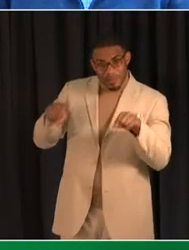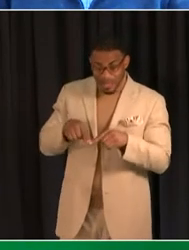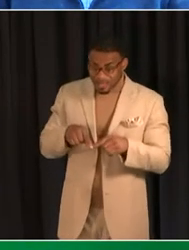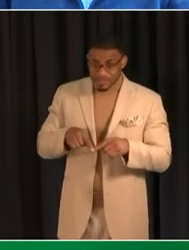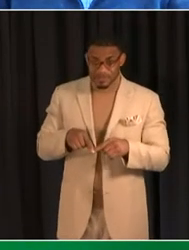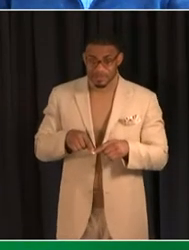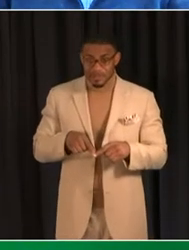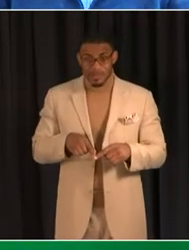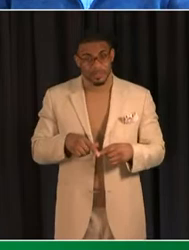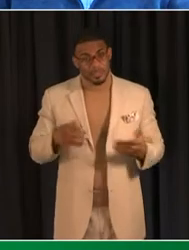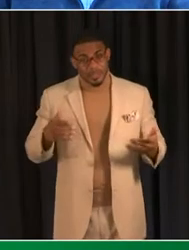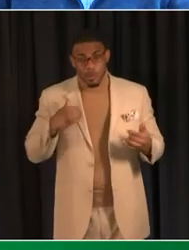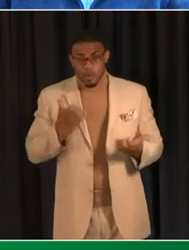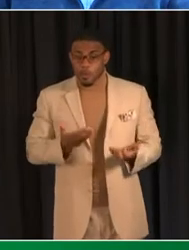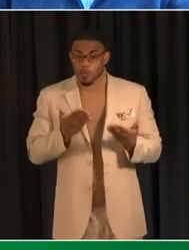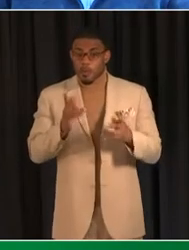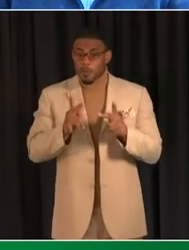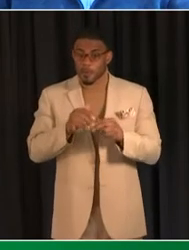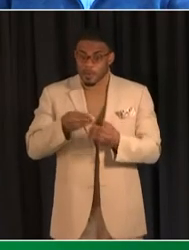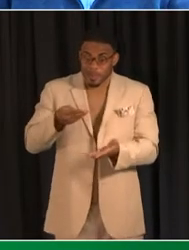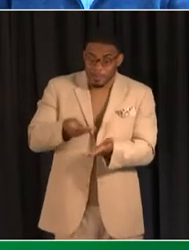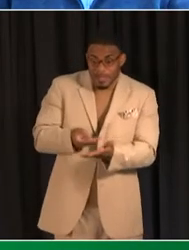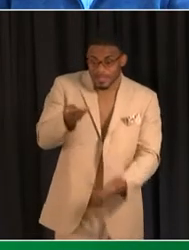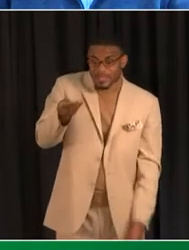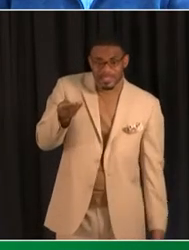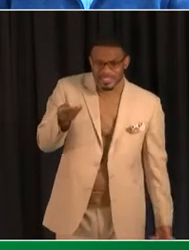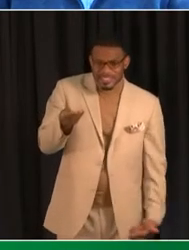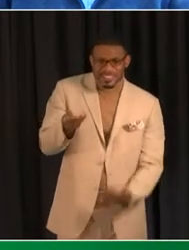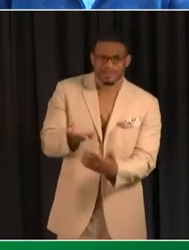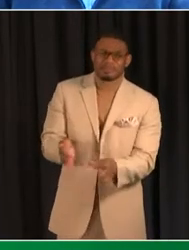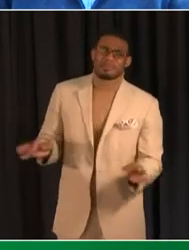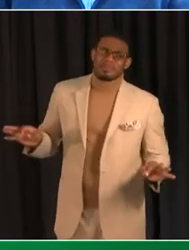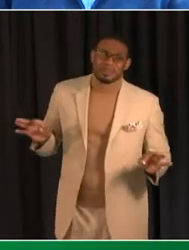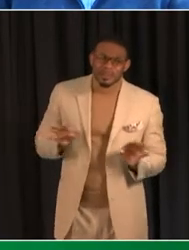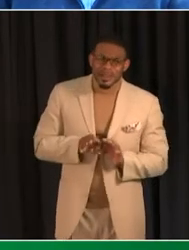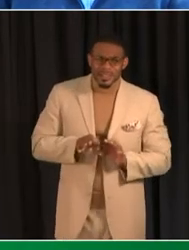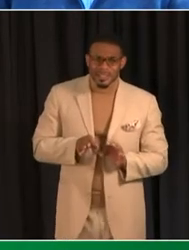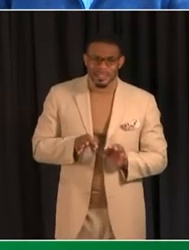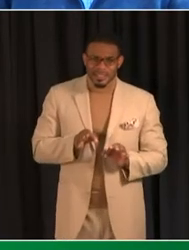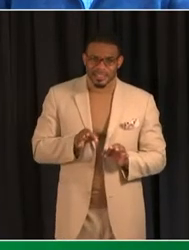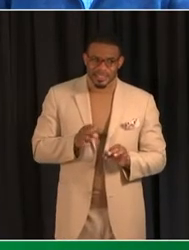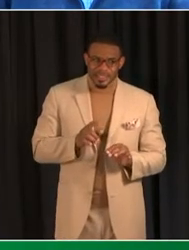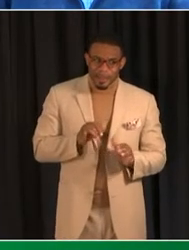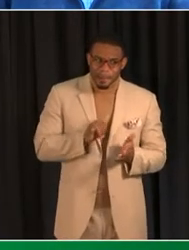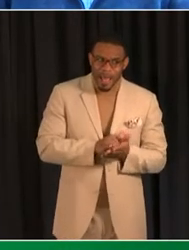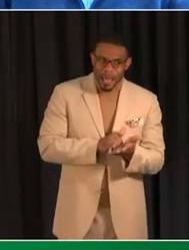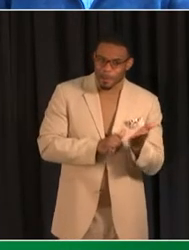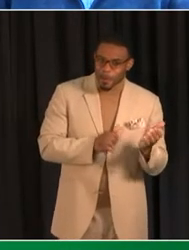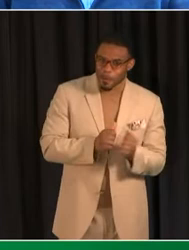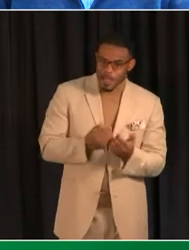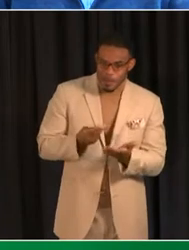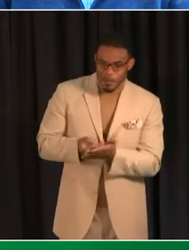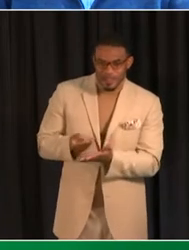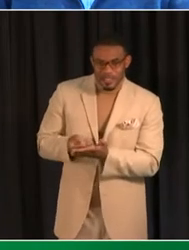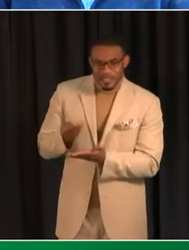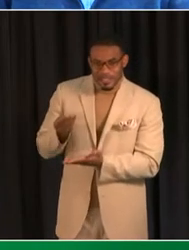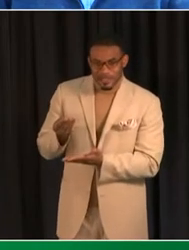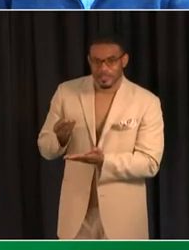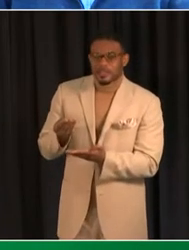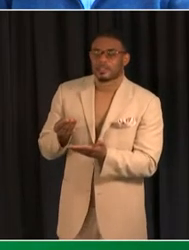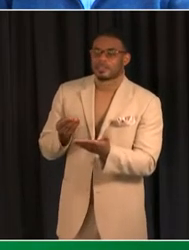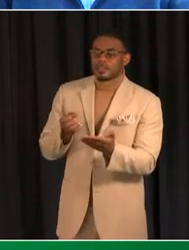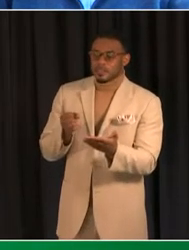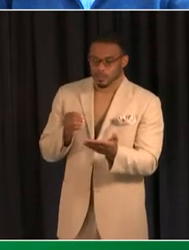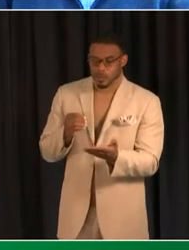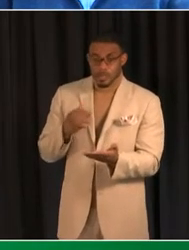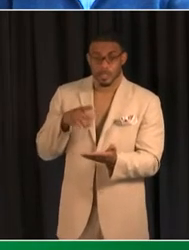all that's good, but unless you provide people with funding, they can't exist. And so, to Mayor